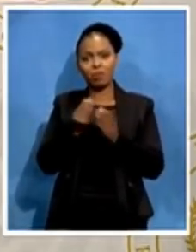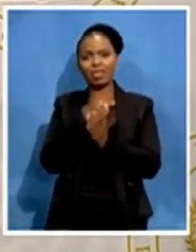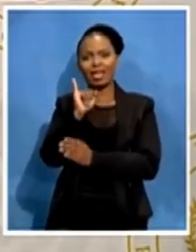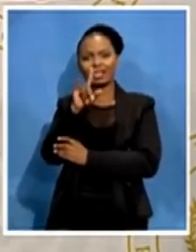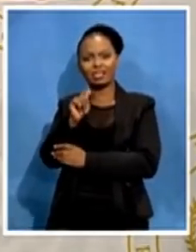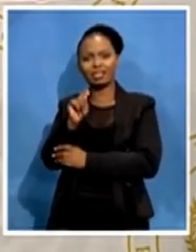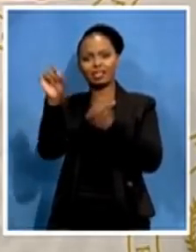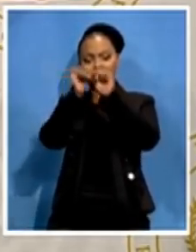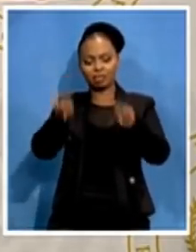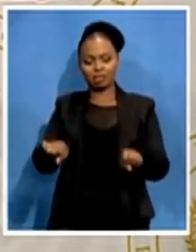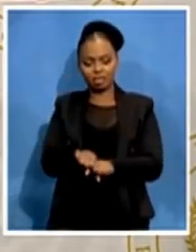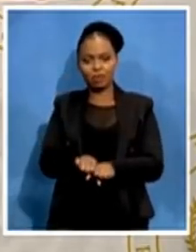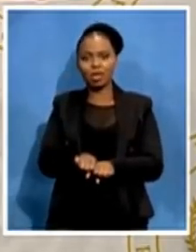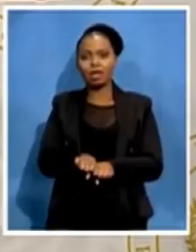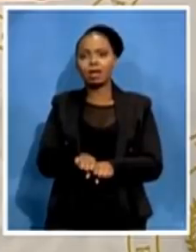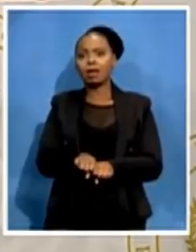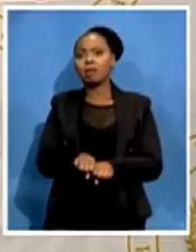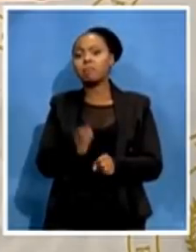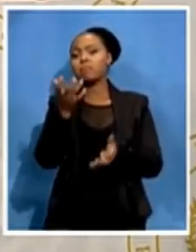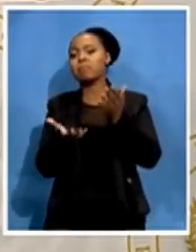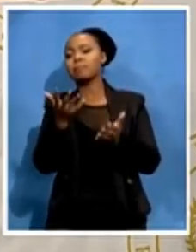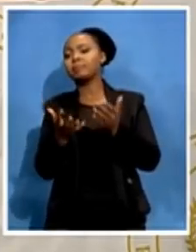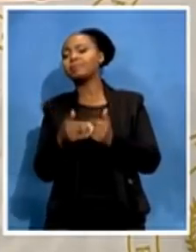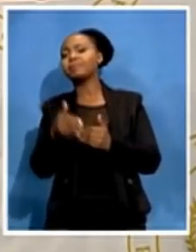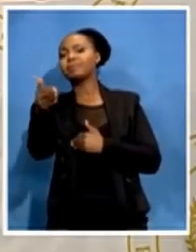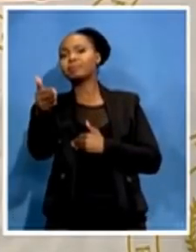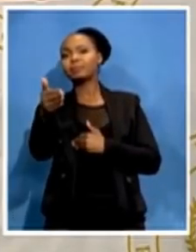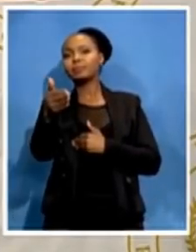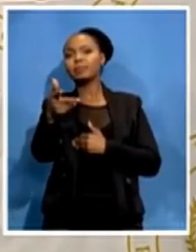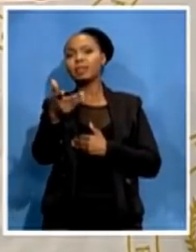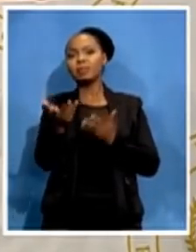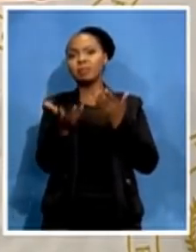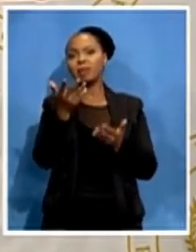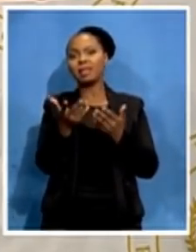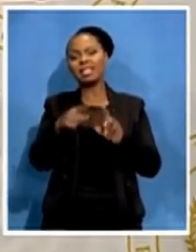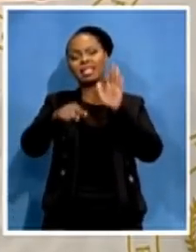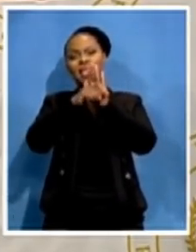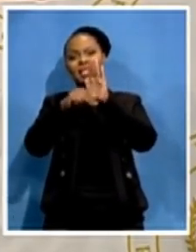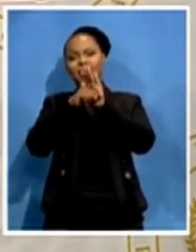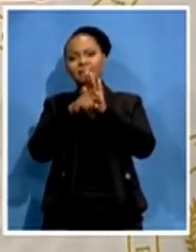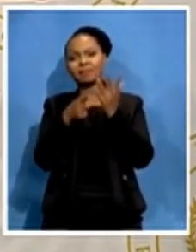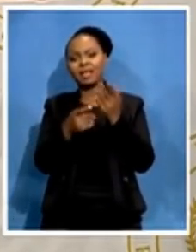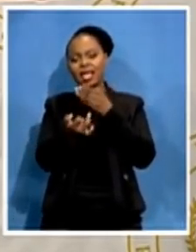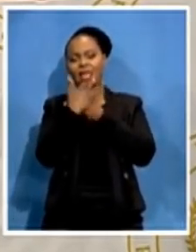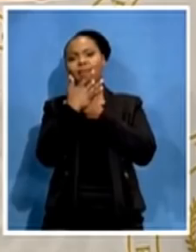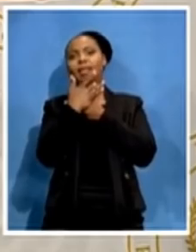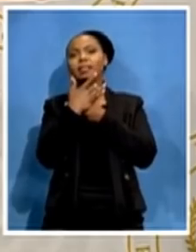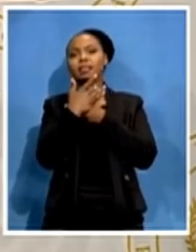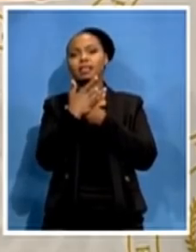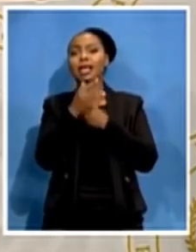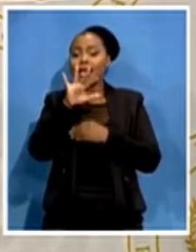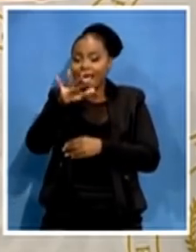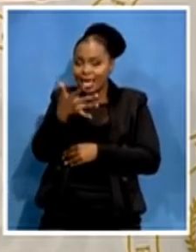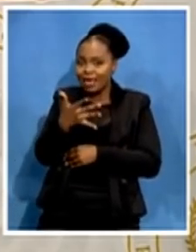would not have had the profound negative effect that it had if we had moved into that space.